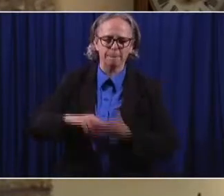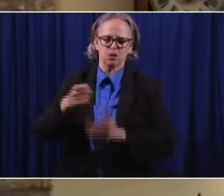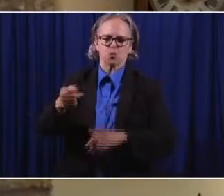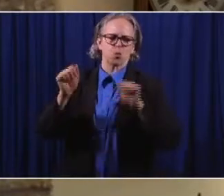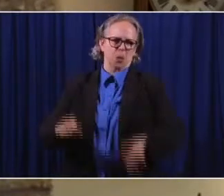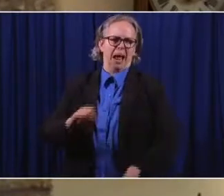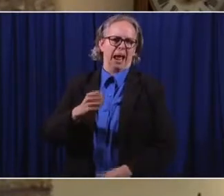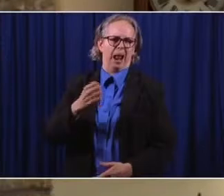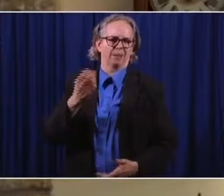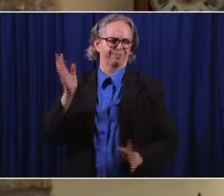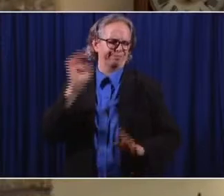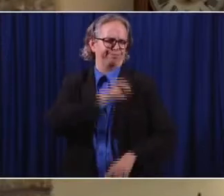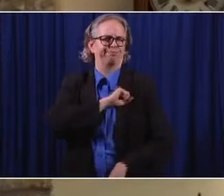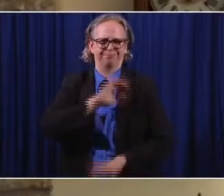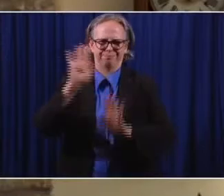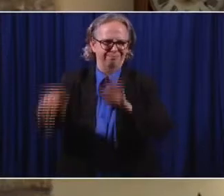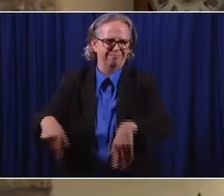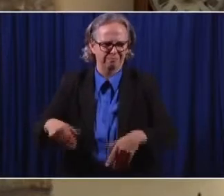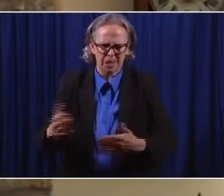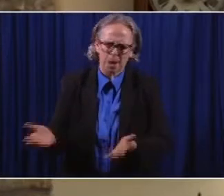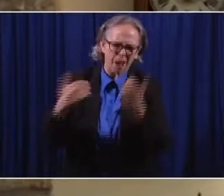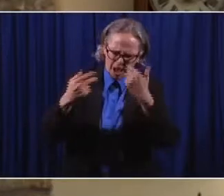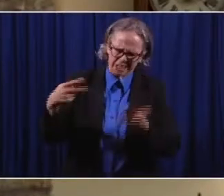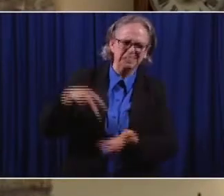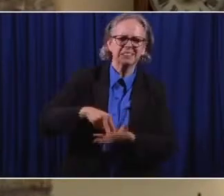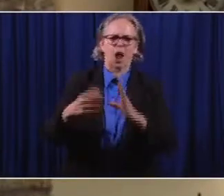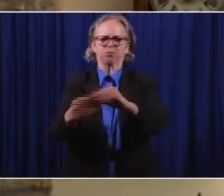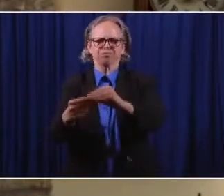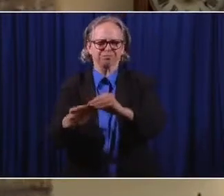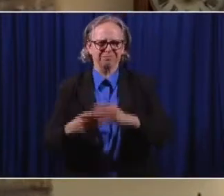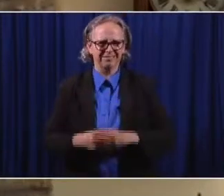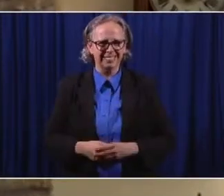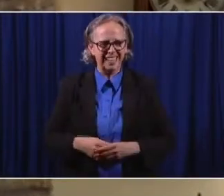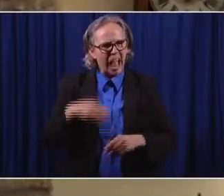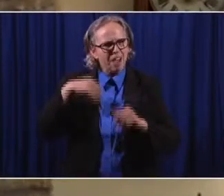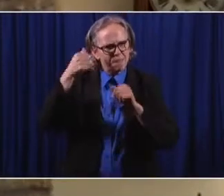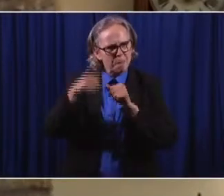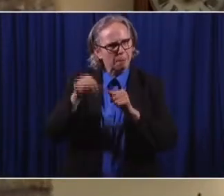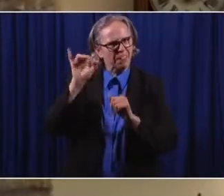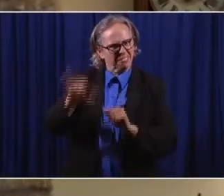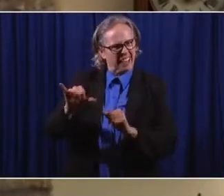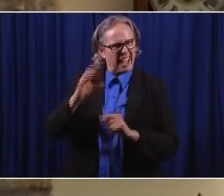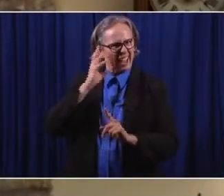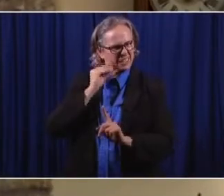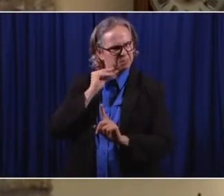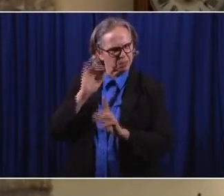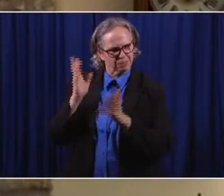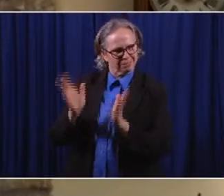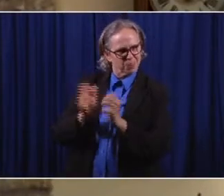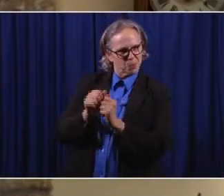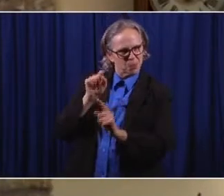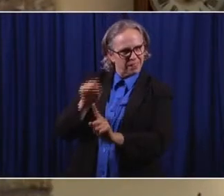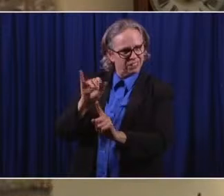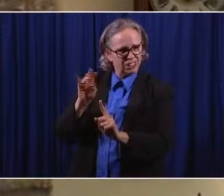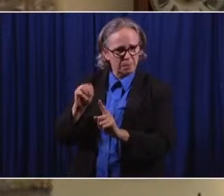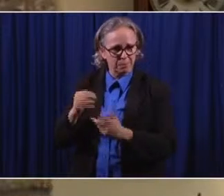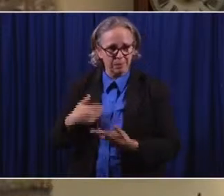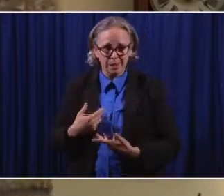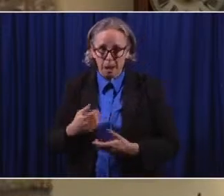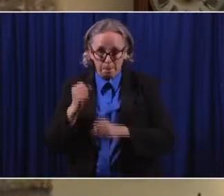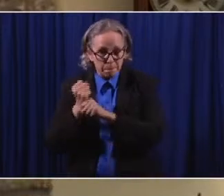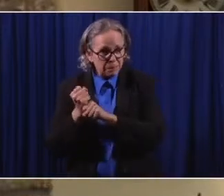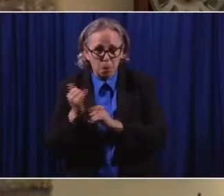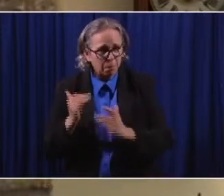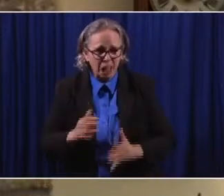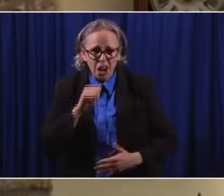certainly, you guys can give me a hard time. And so I'm certainly not a baseball player, not an all-star,